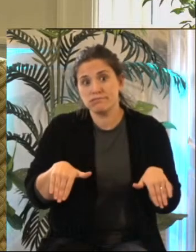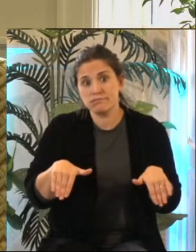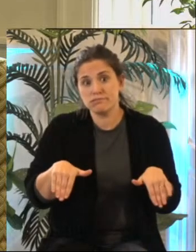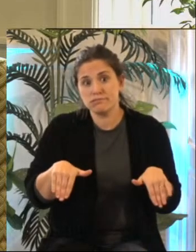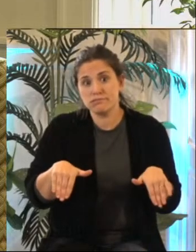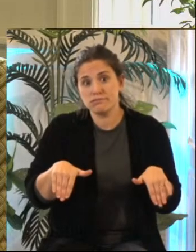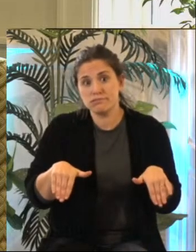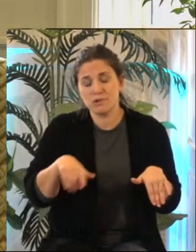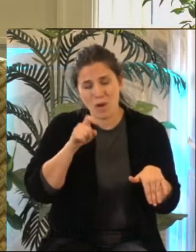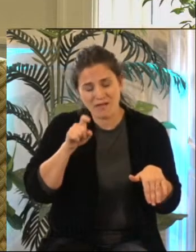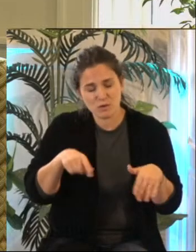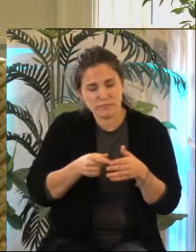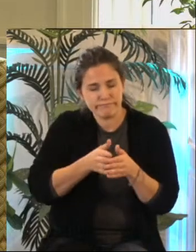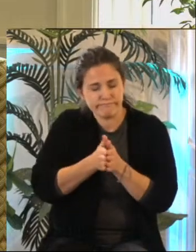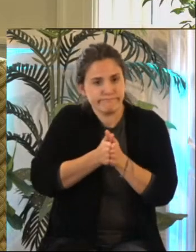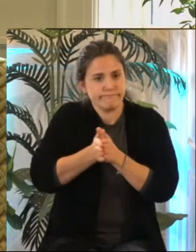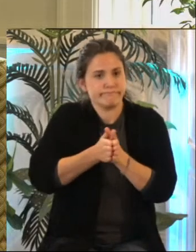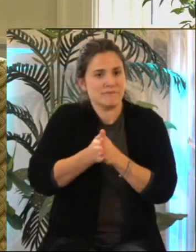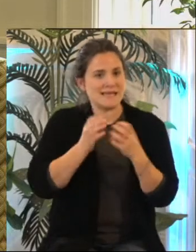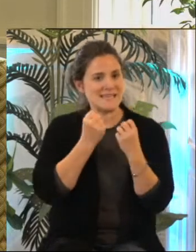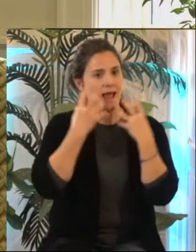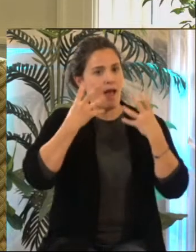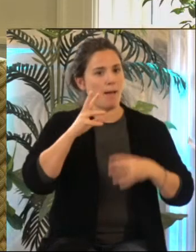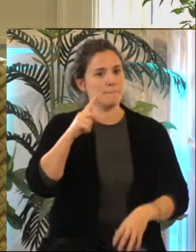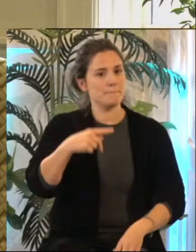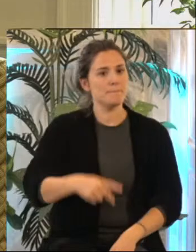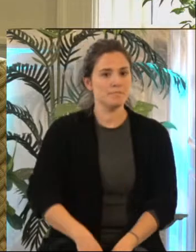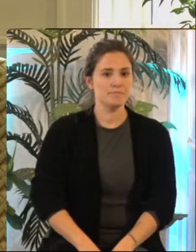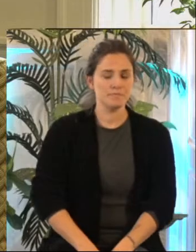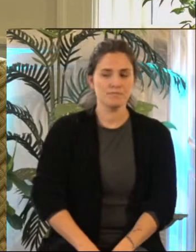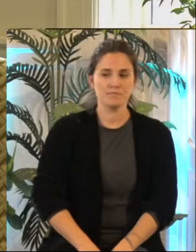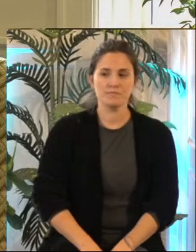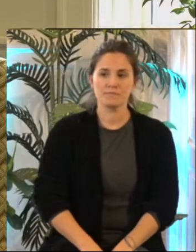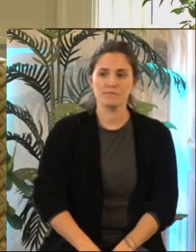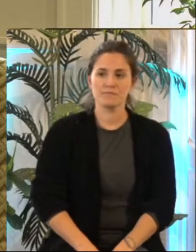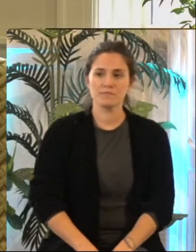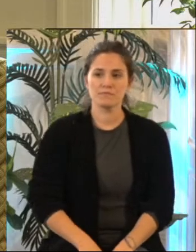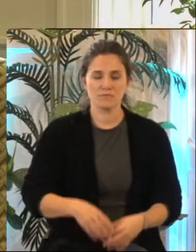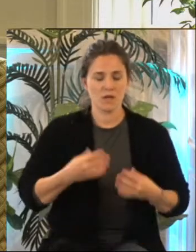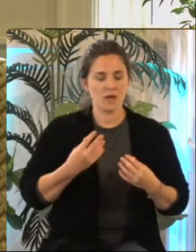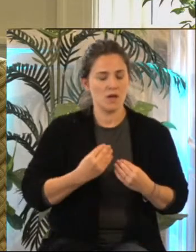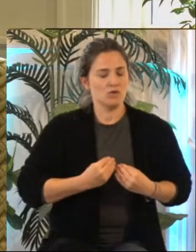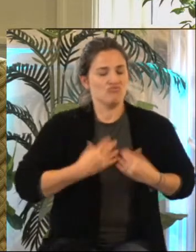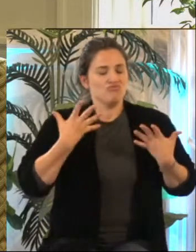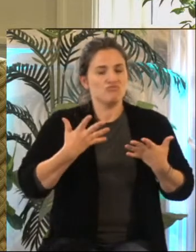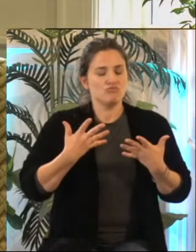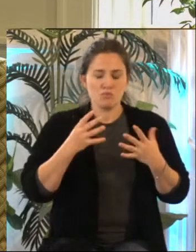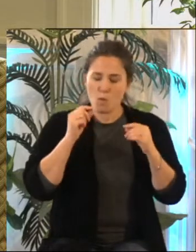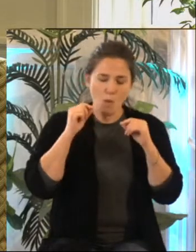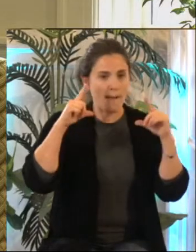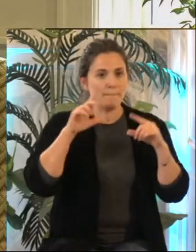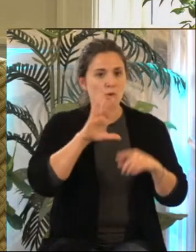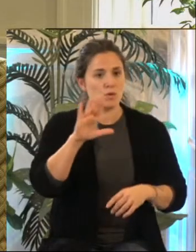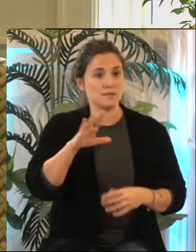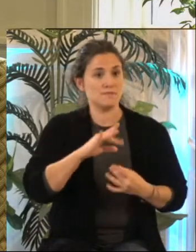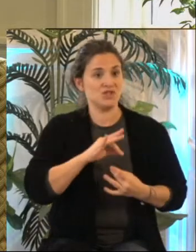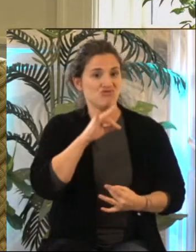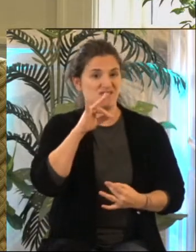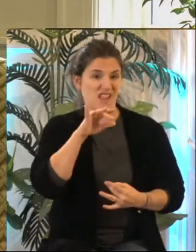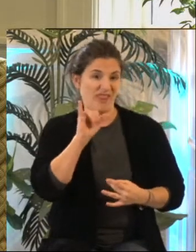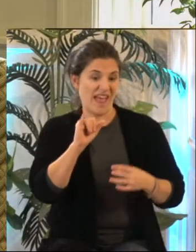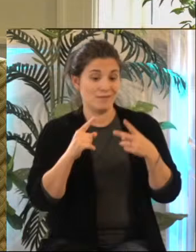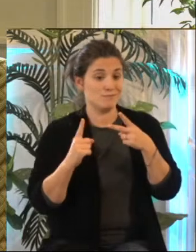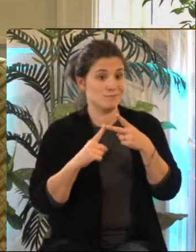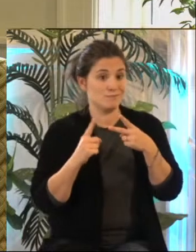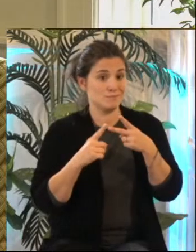that's why when we get too cool, we need practices that help heat us up and bring our spirits alive. So heating practices, they